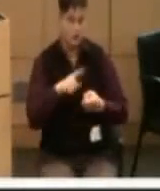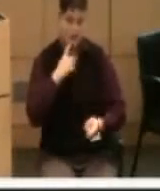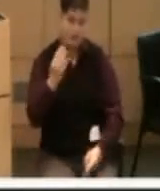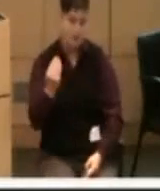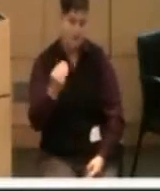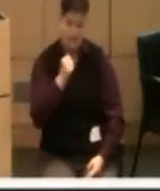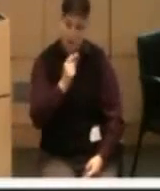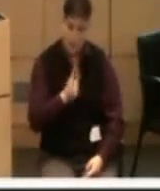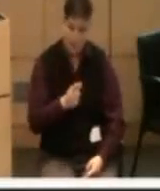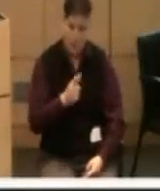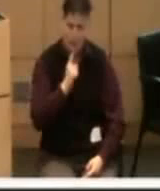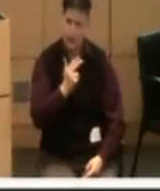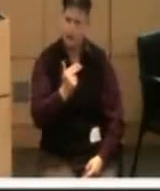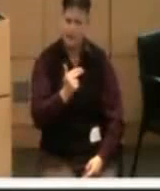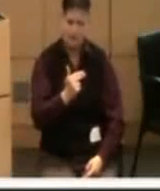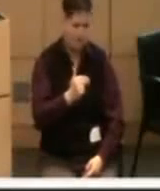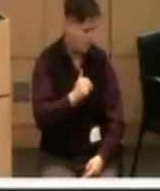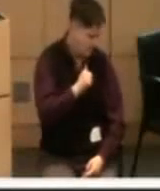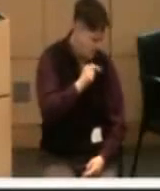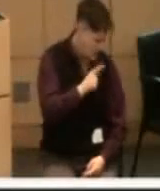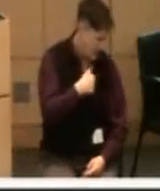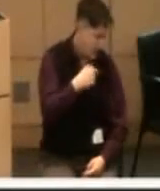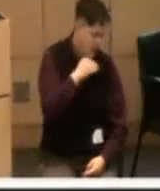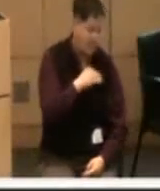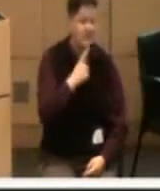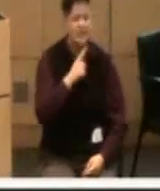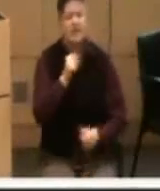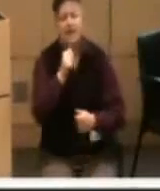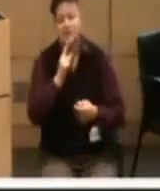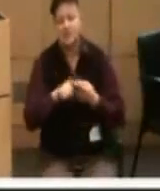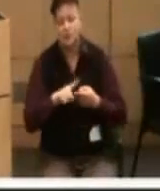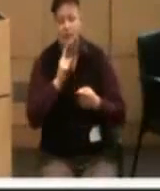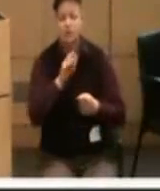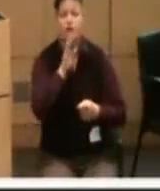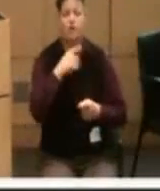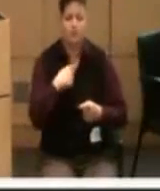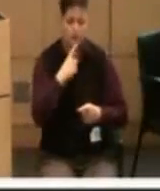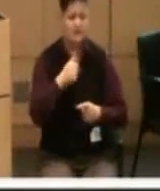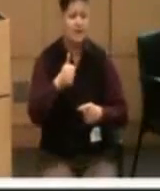really, 13. Well, not, I lied, 10 when she came here.